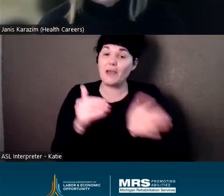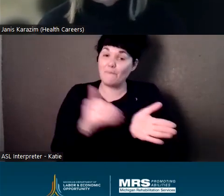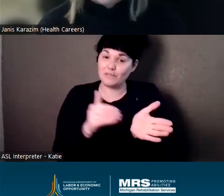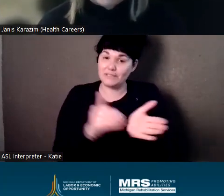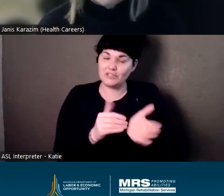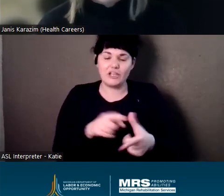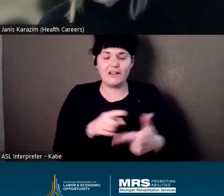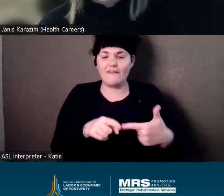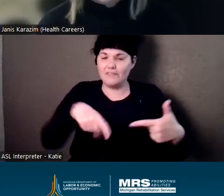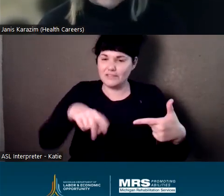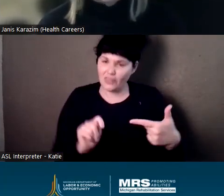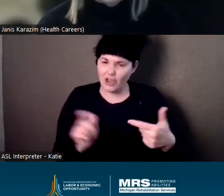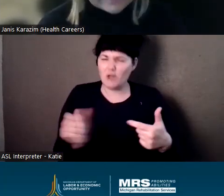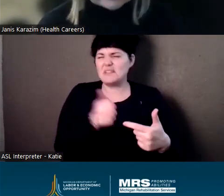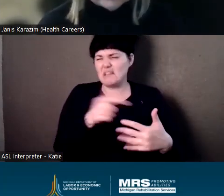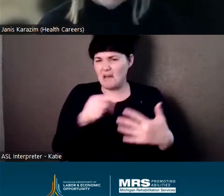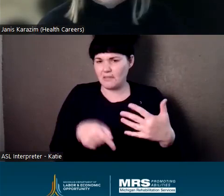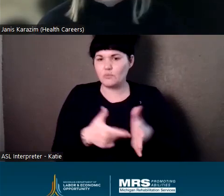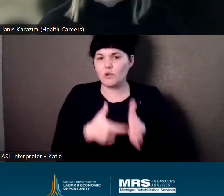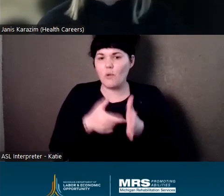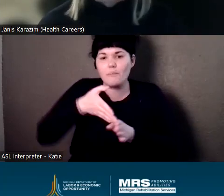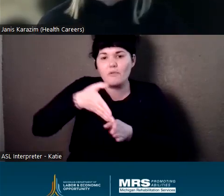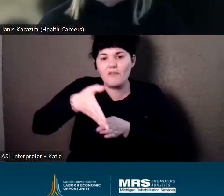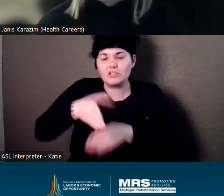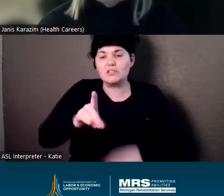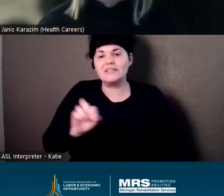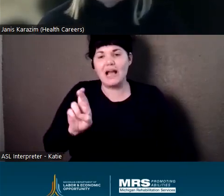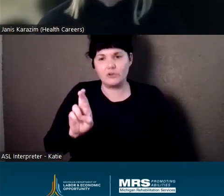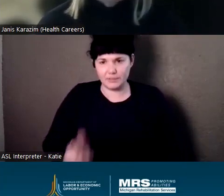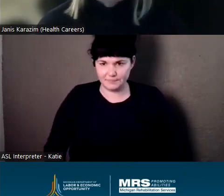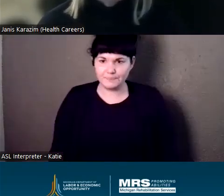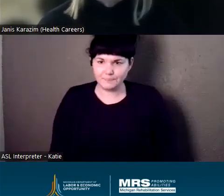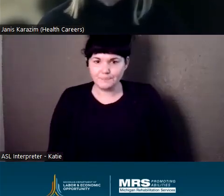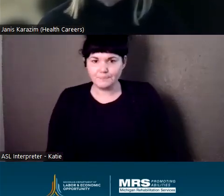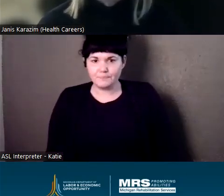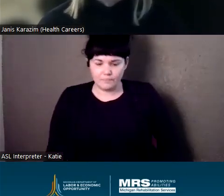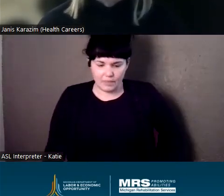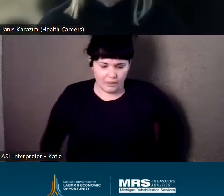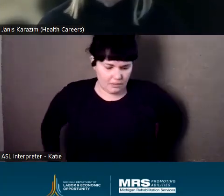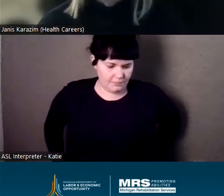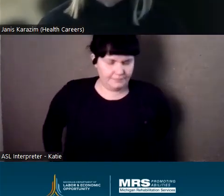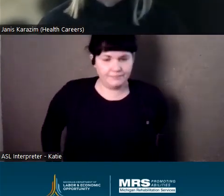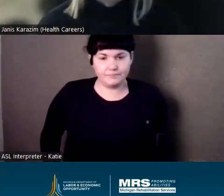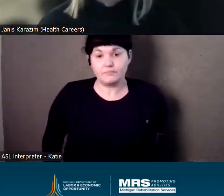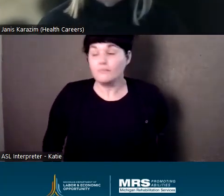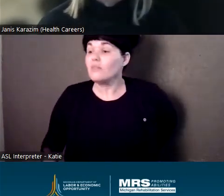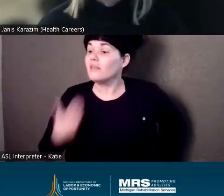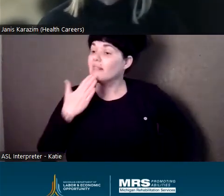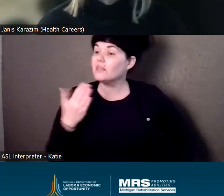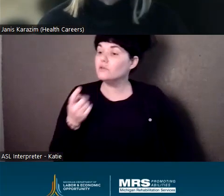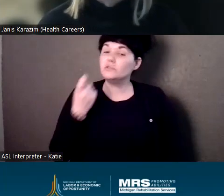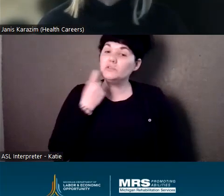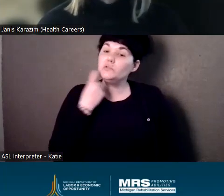others, they do require a professional doctorate. Thank you. So you just mentioned